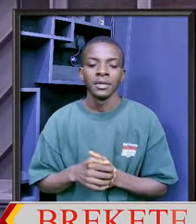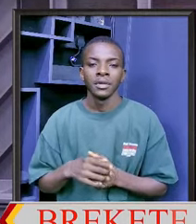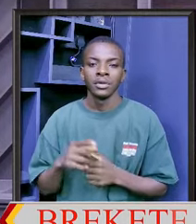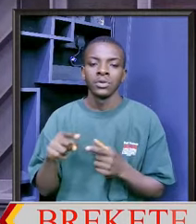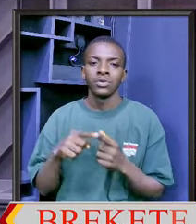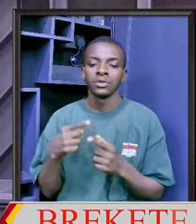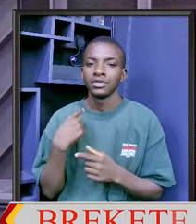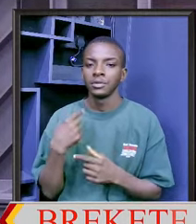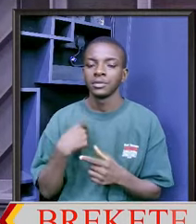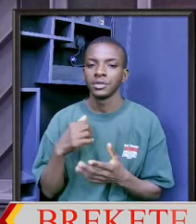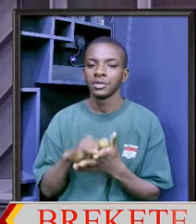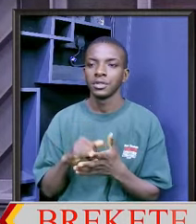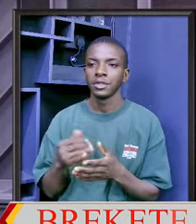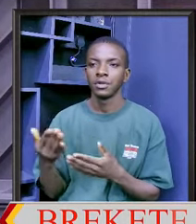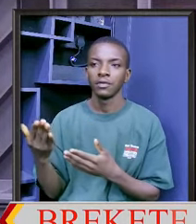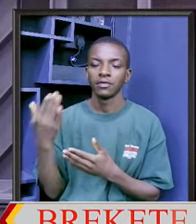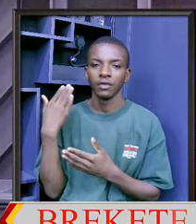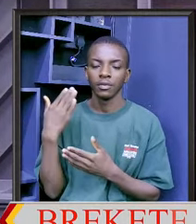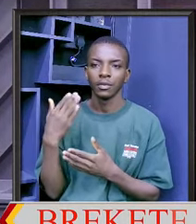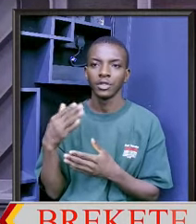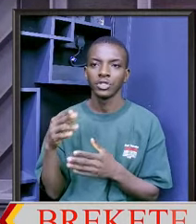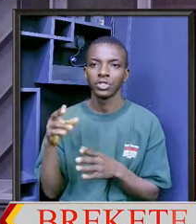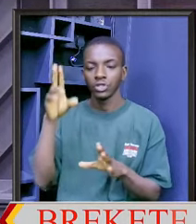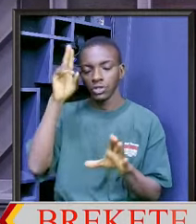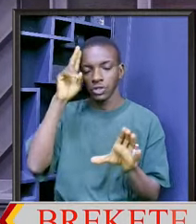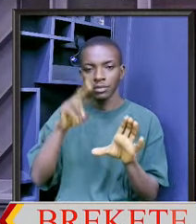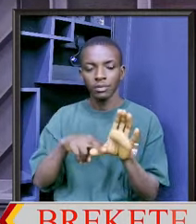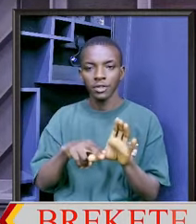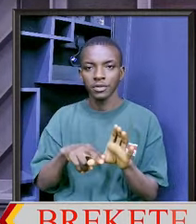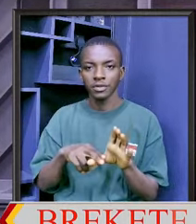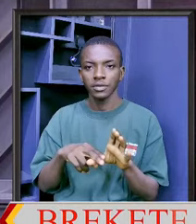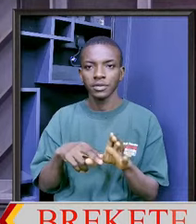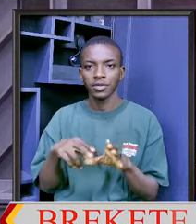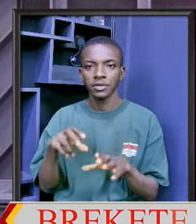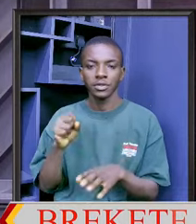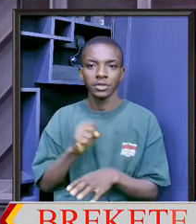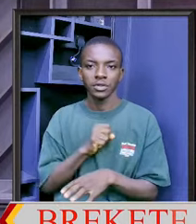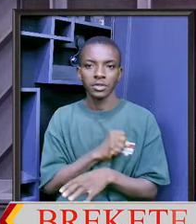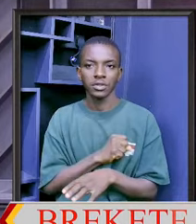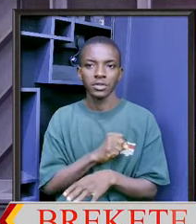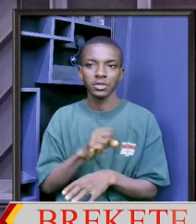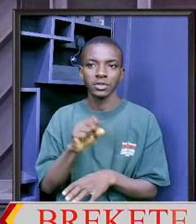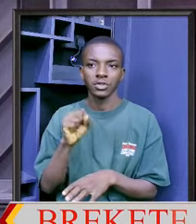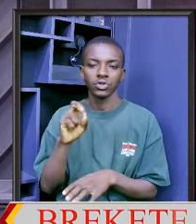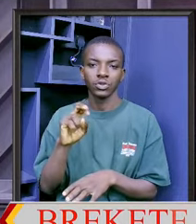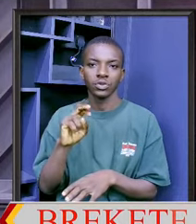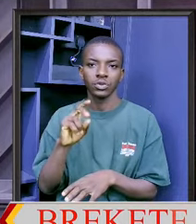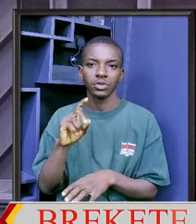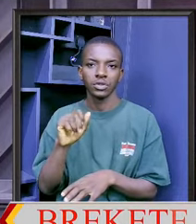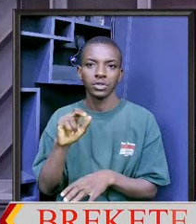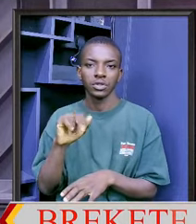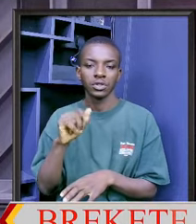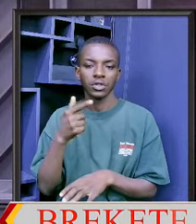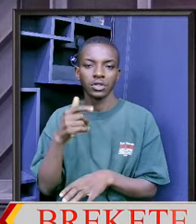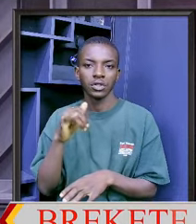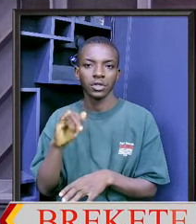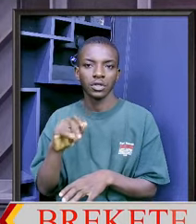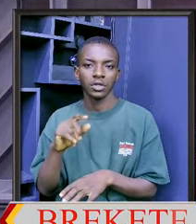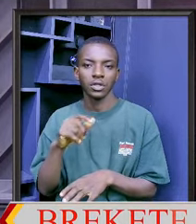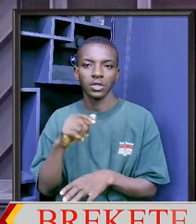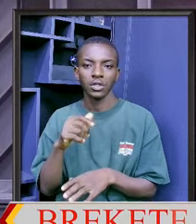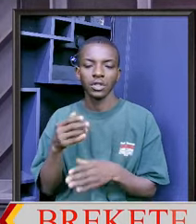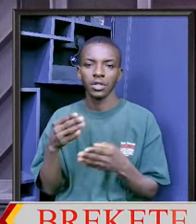So when they tell me, say, our former chairman, board chairman, Senator Sodengi, don't die, I know